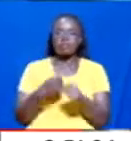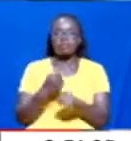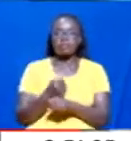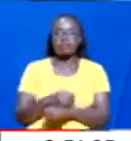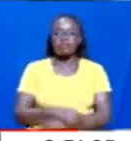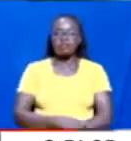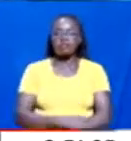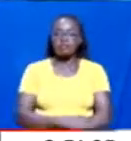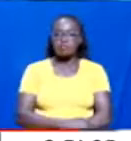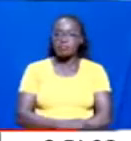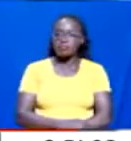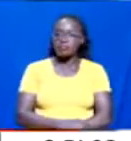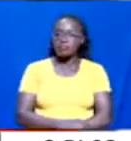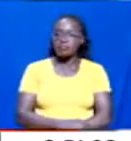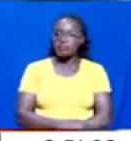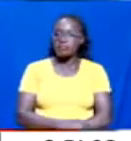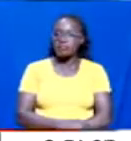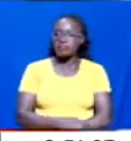have spoken to the